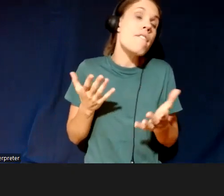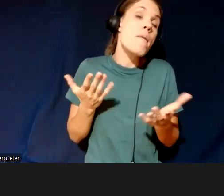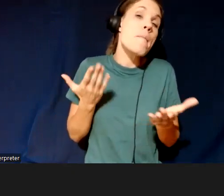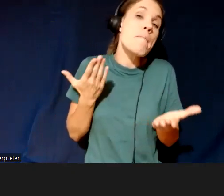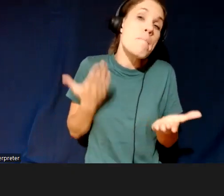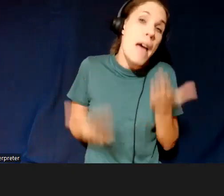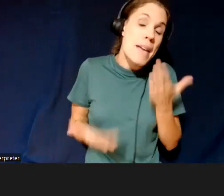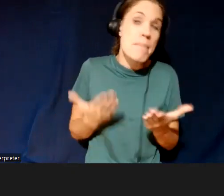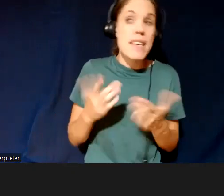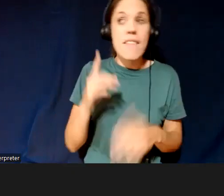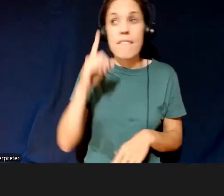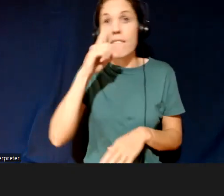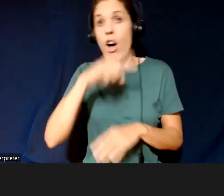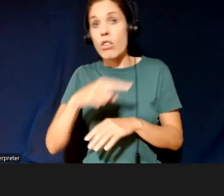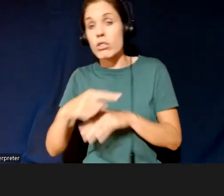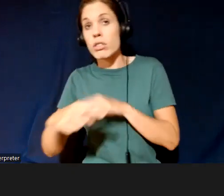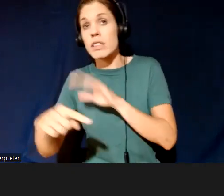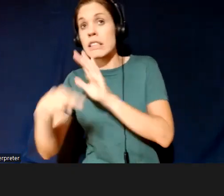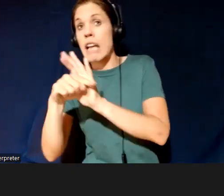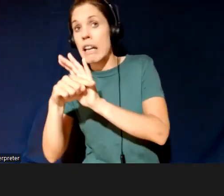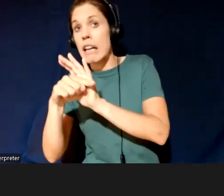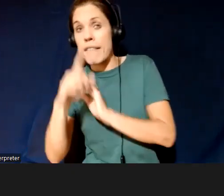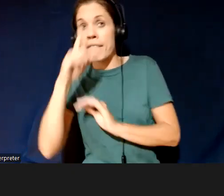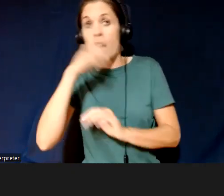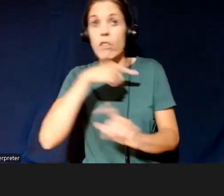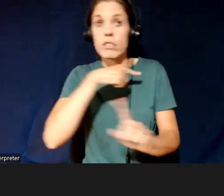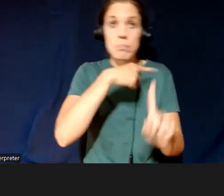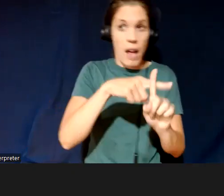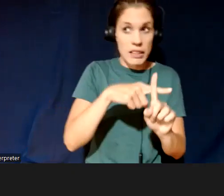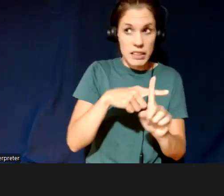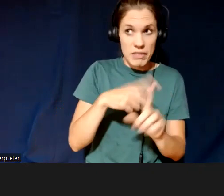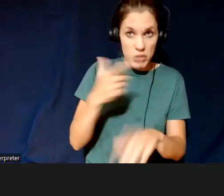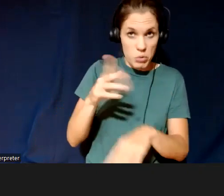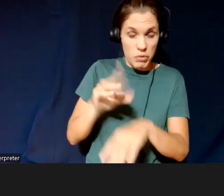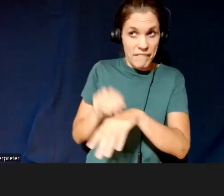false negatives of the AC predictions?